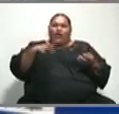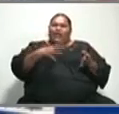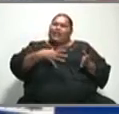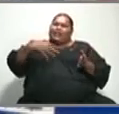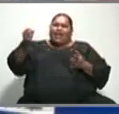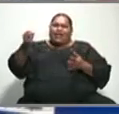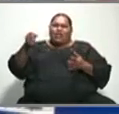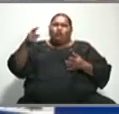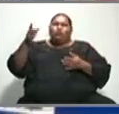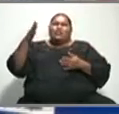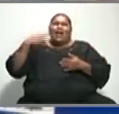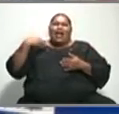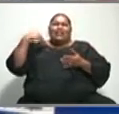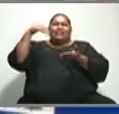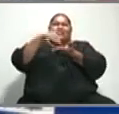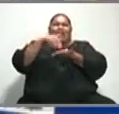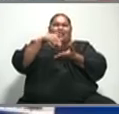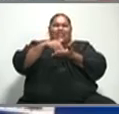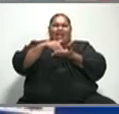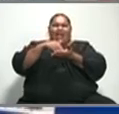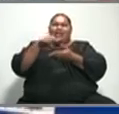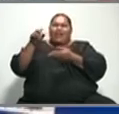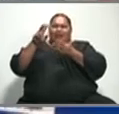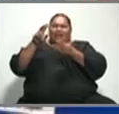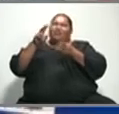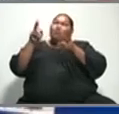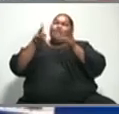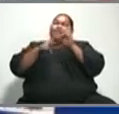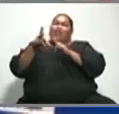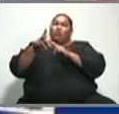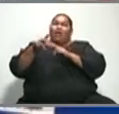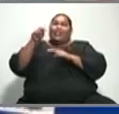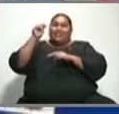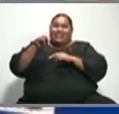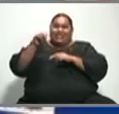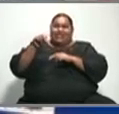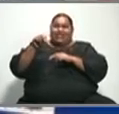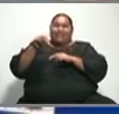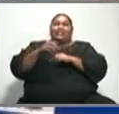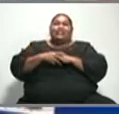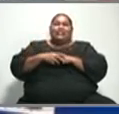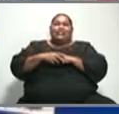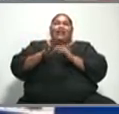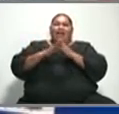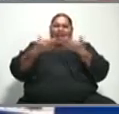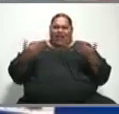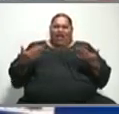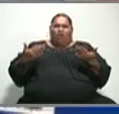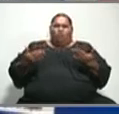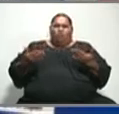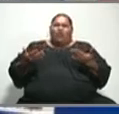deployed to healthcare facilities around Fiji where they are urgently needed and are now installed and